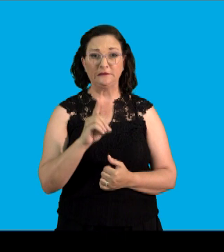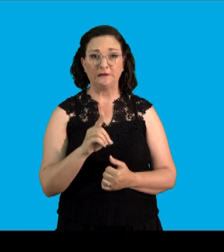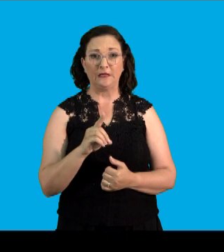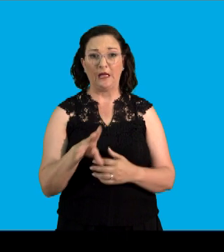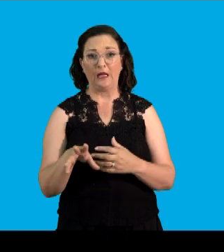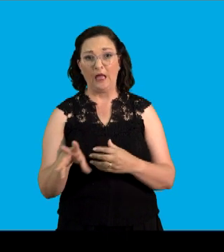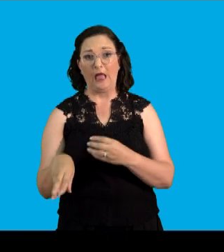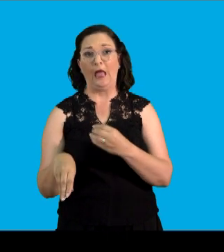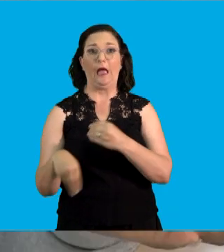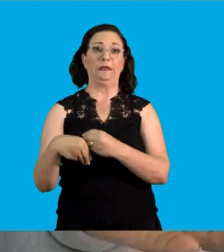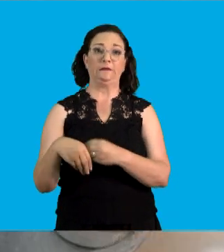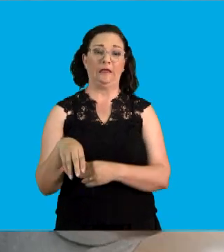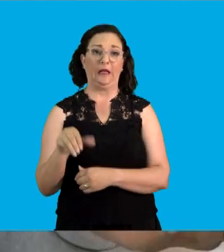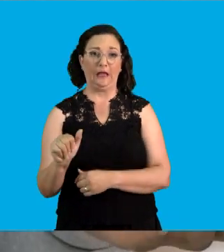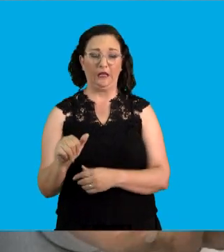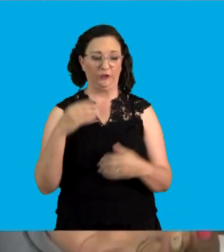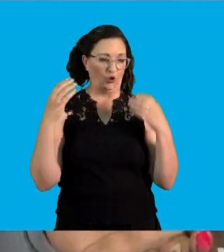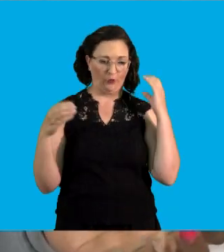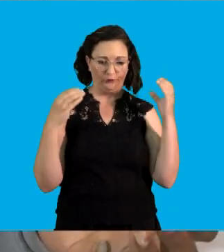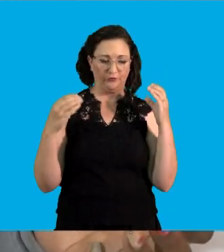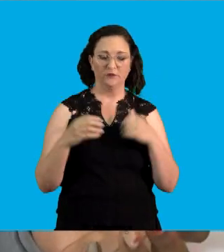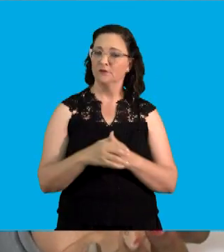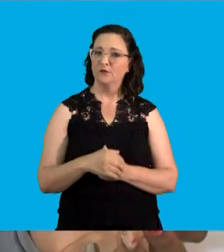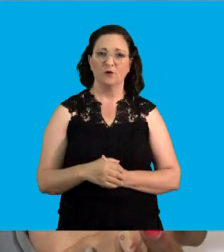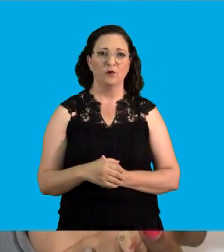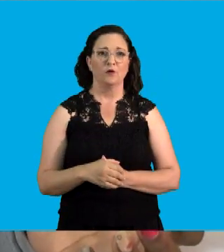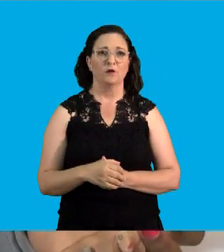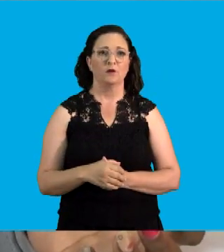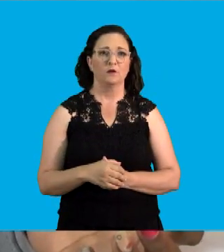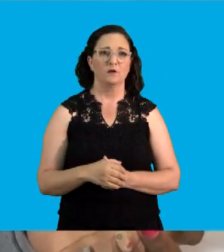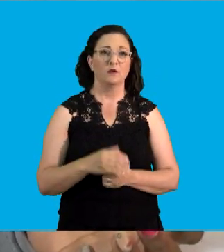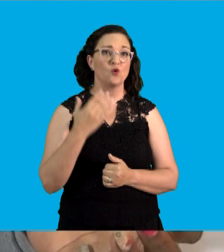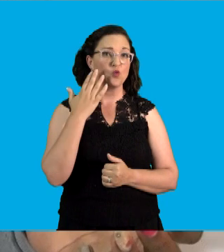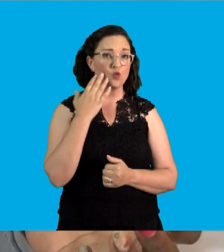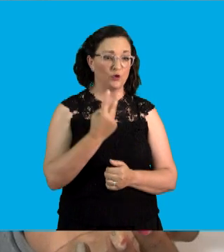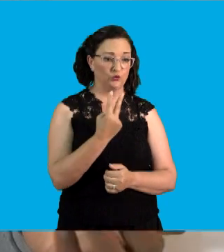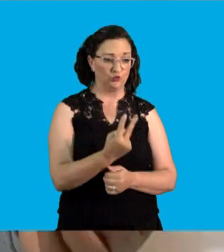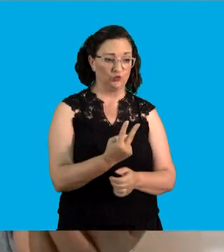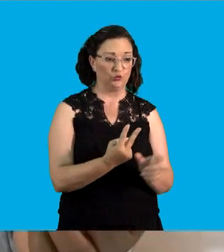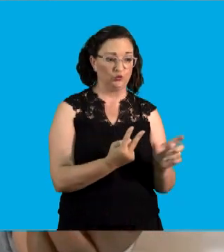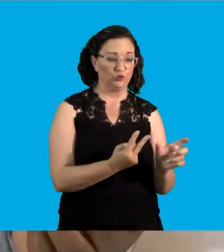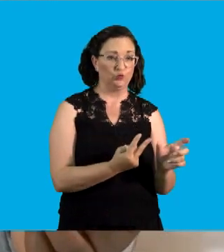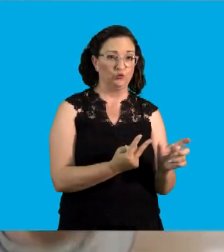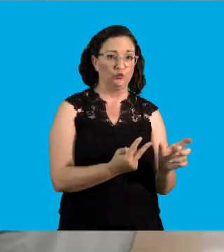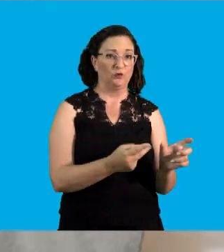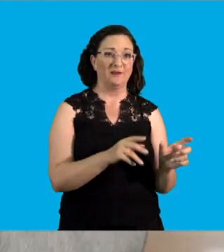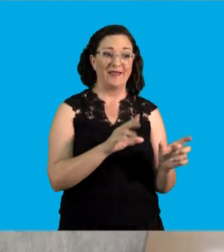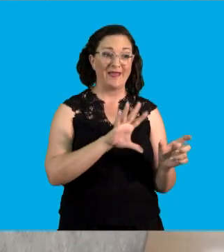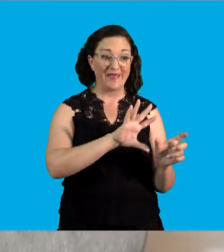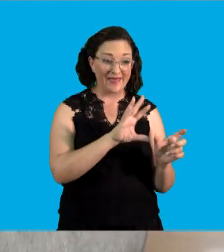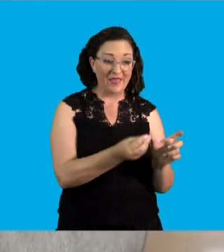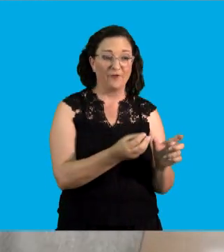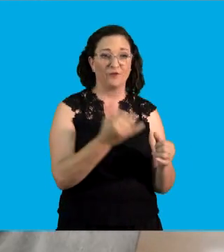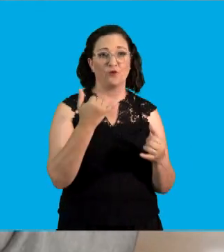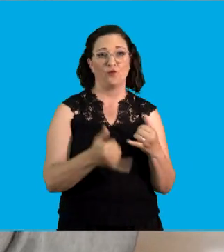and A, because let's say you are confused. You can't say, should you say D and A, for example, just know that everything will be marked